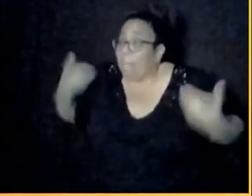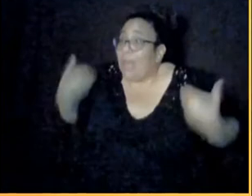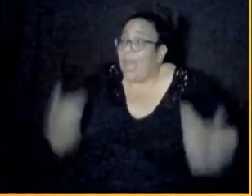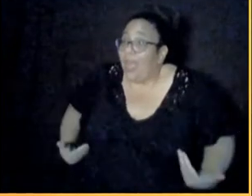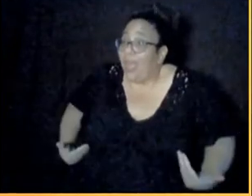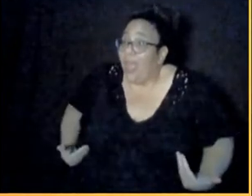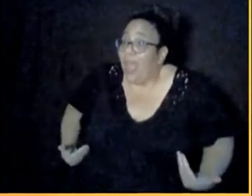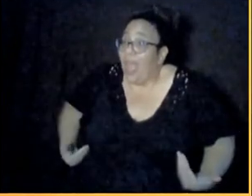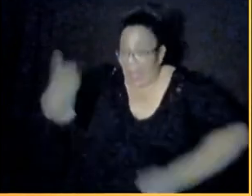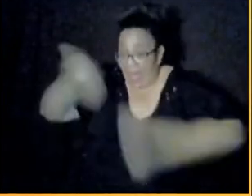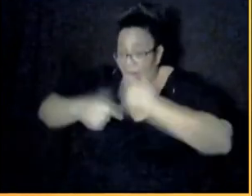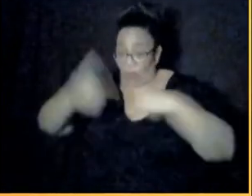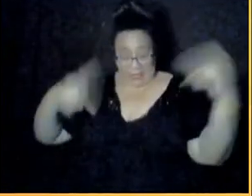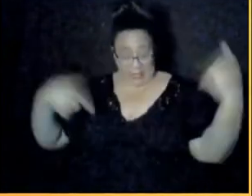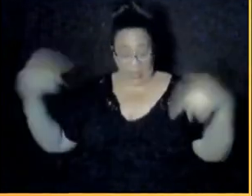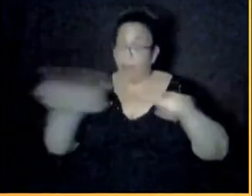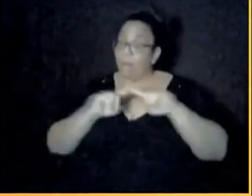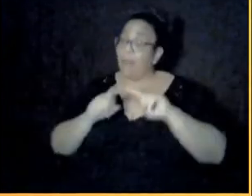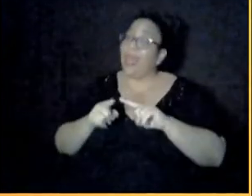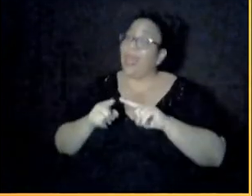But if I could be